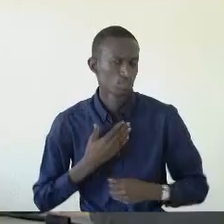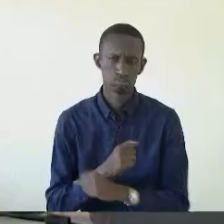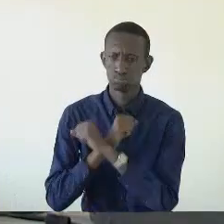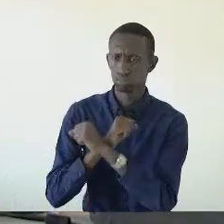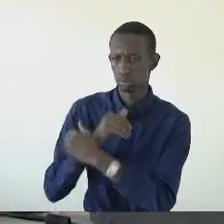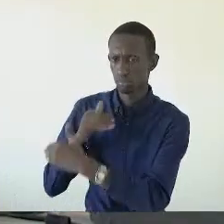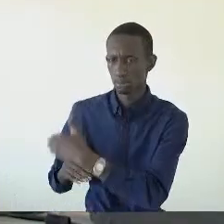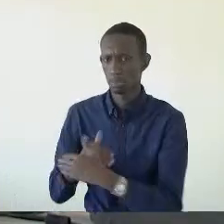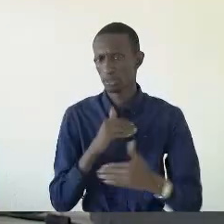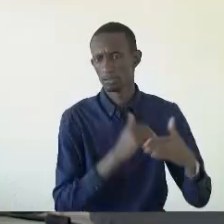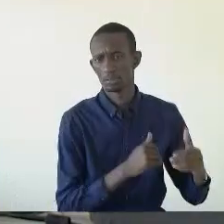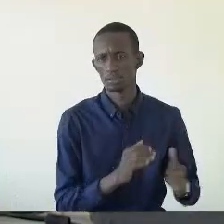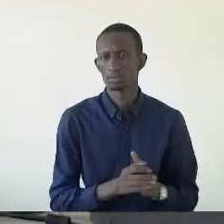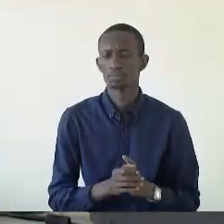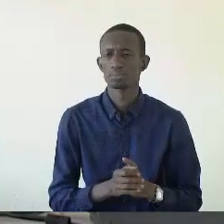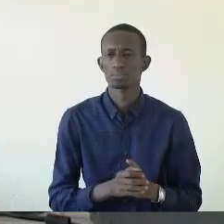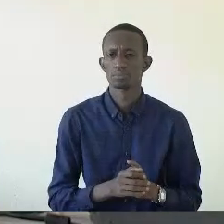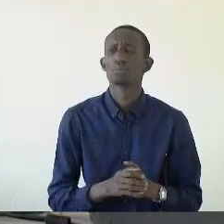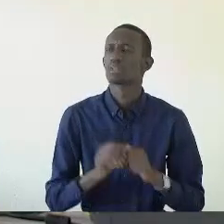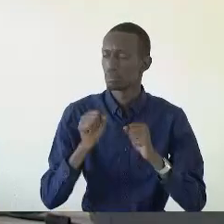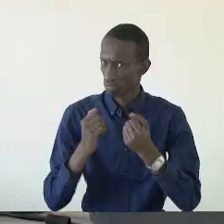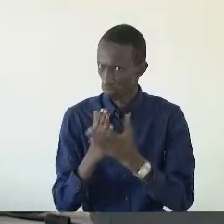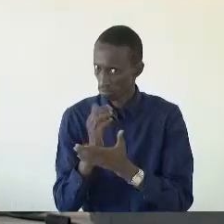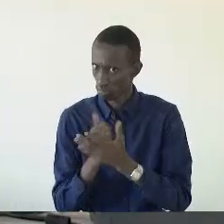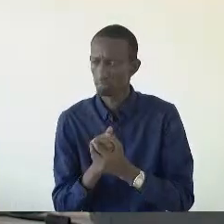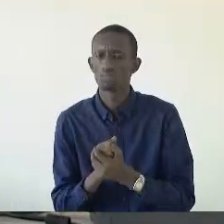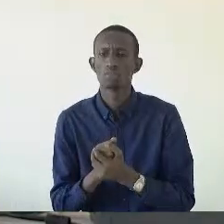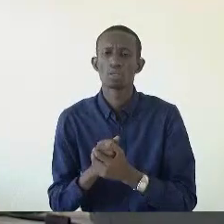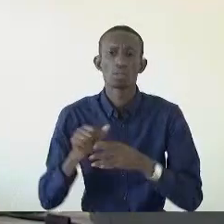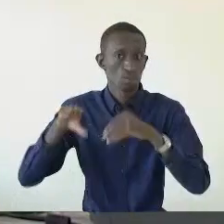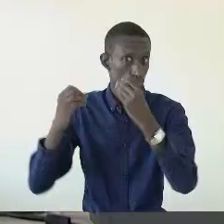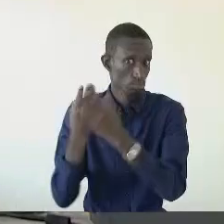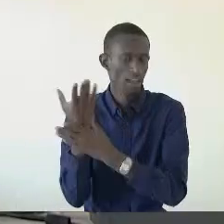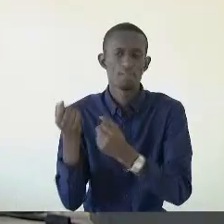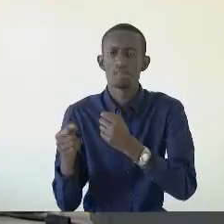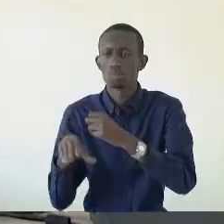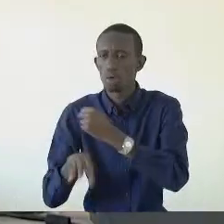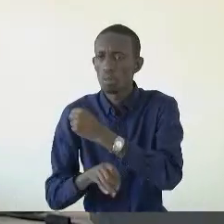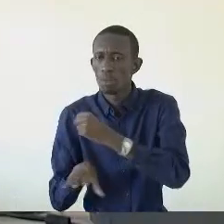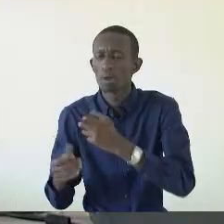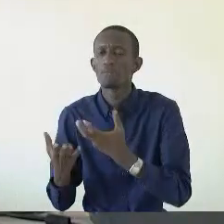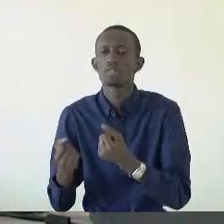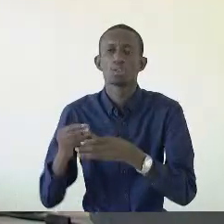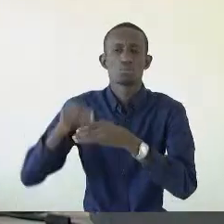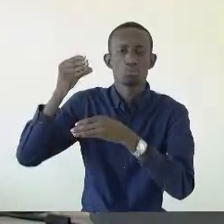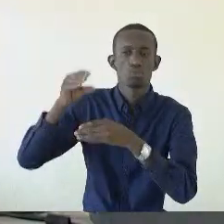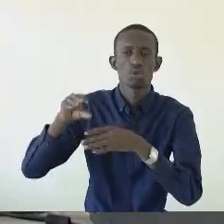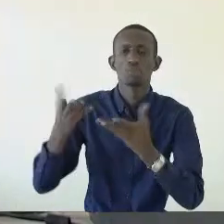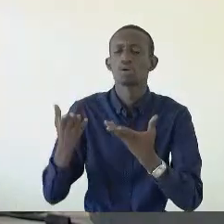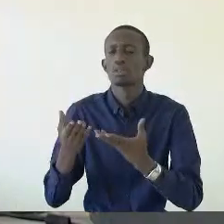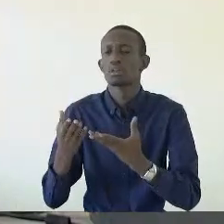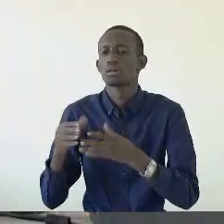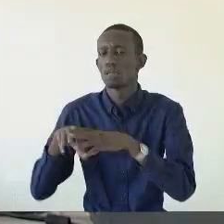environment. Of course, the plant has roots. The plant has the stem. The plant has leaves. The plant has